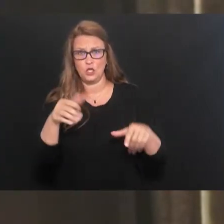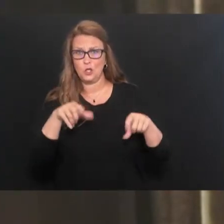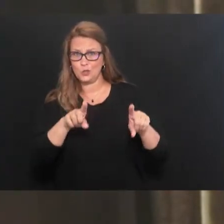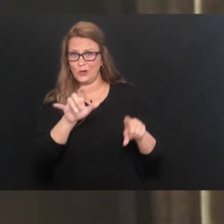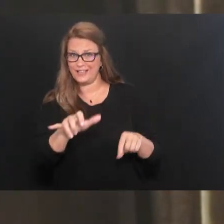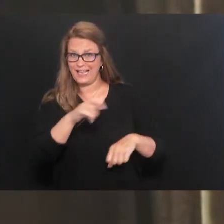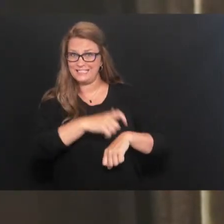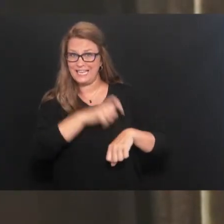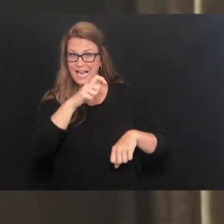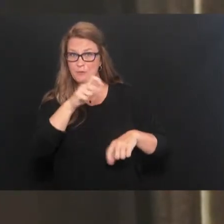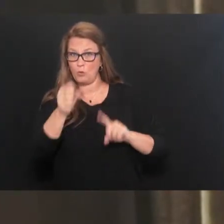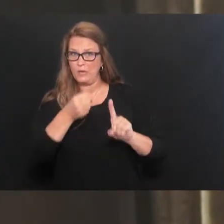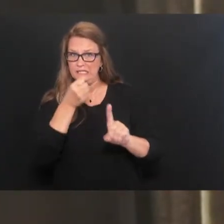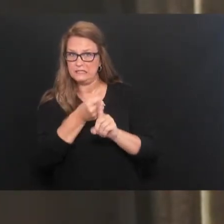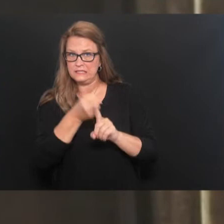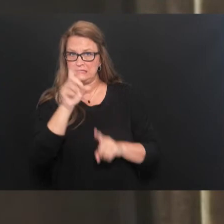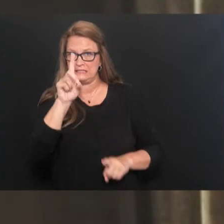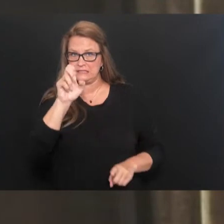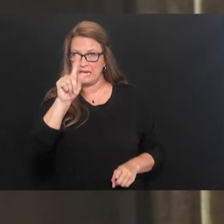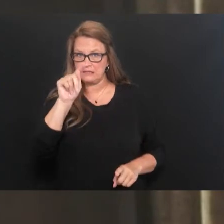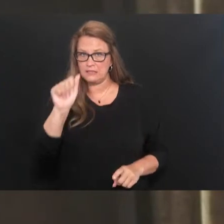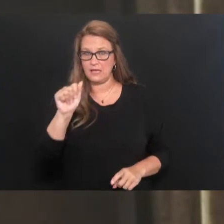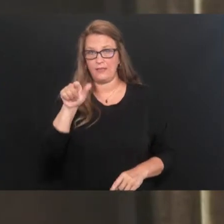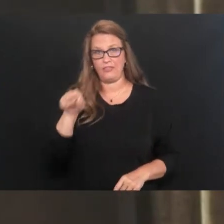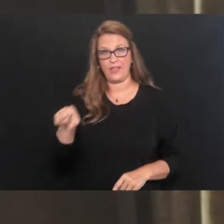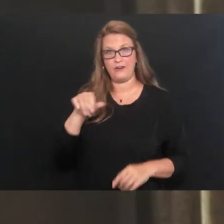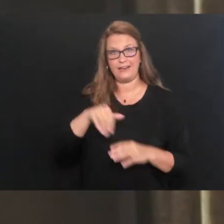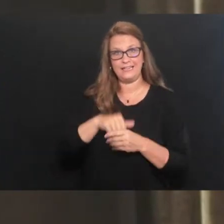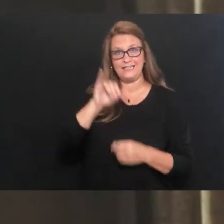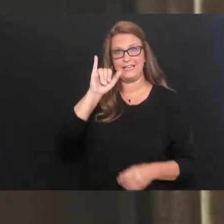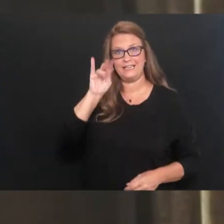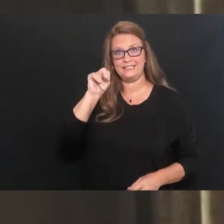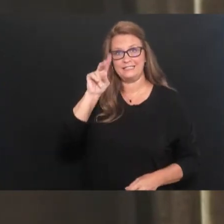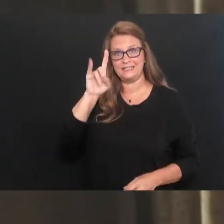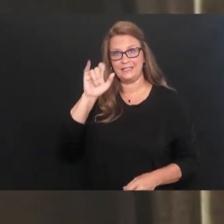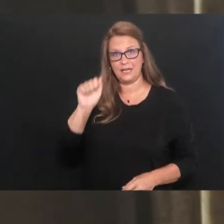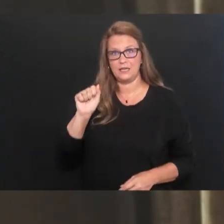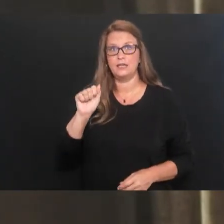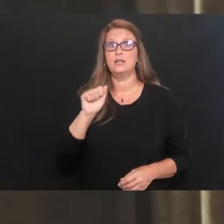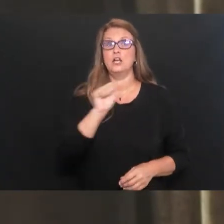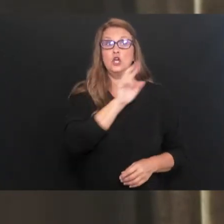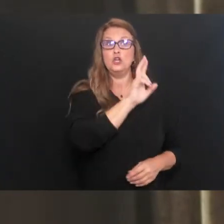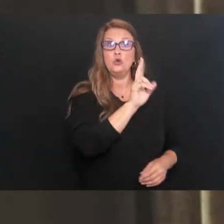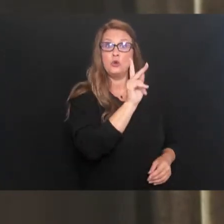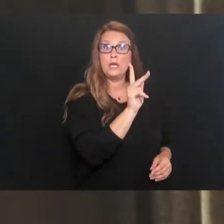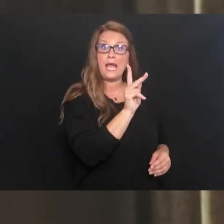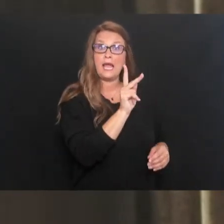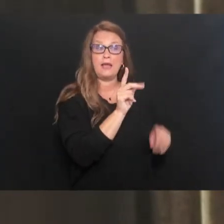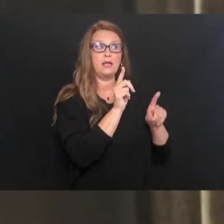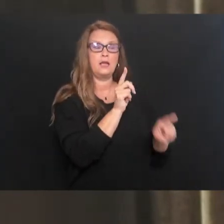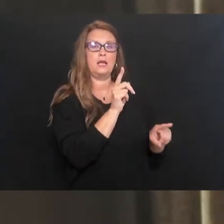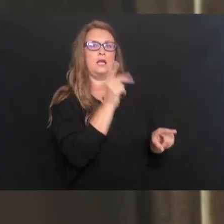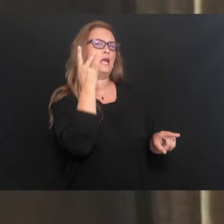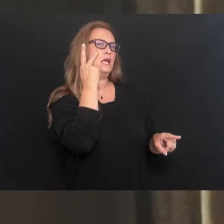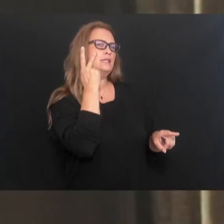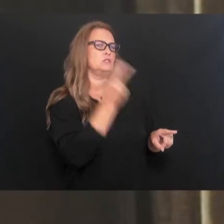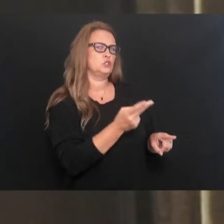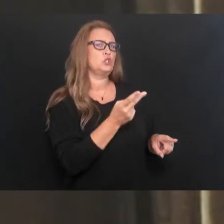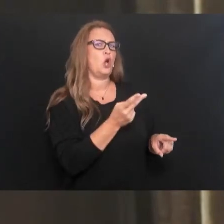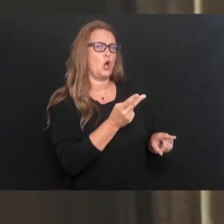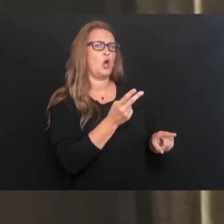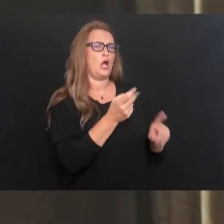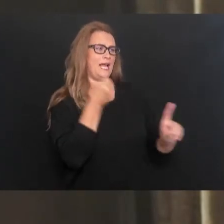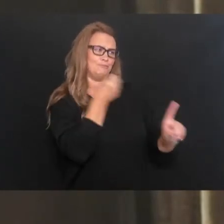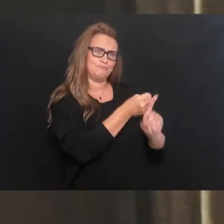variant ravaged India, which was about a 10 to 12 week period of time. The United Kingdom, on the other hand, saw a real